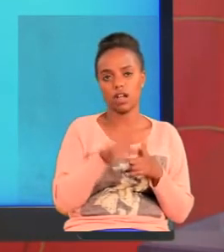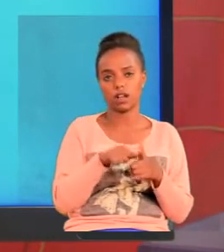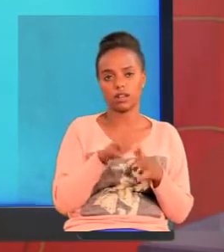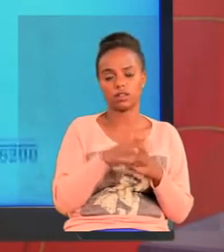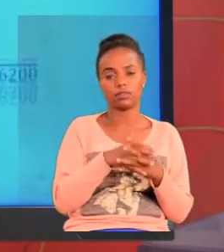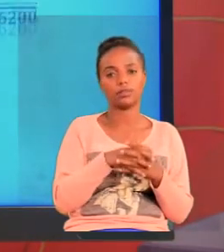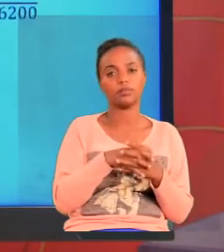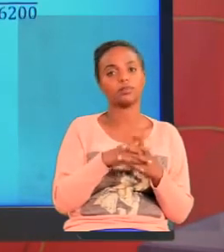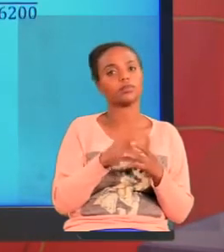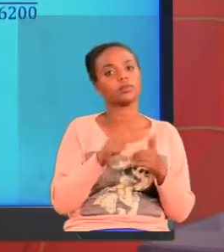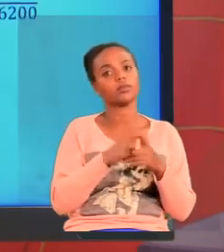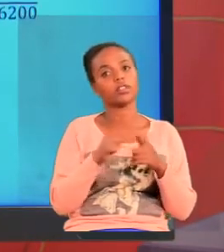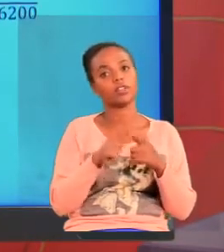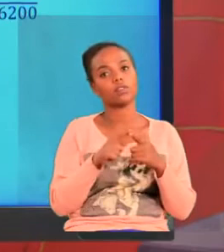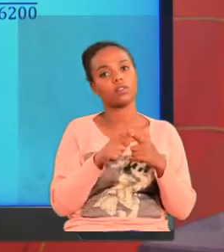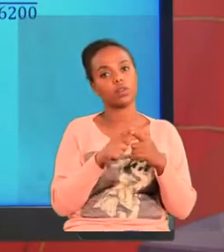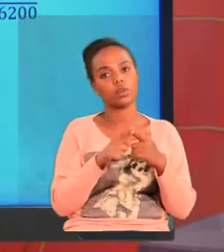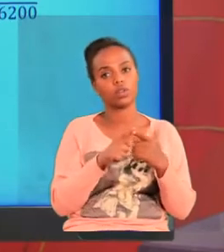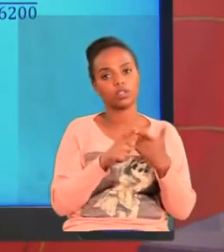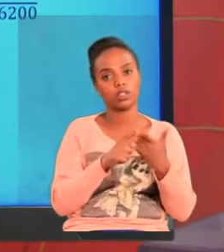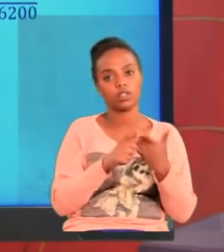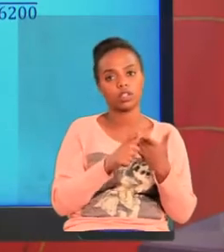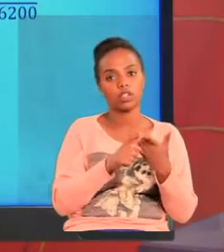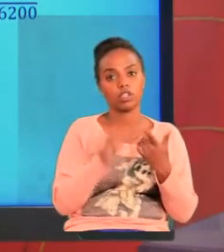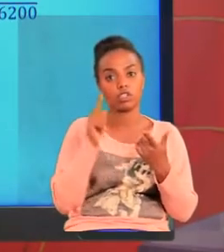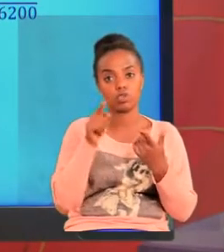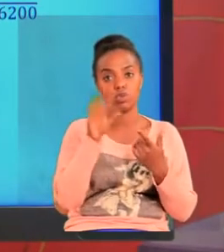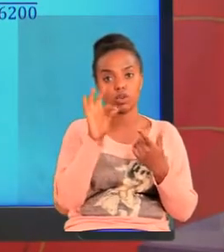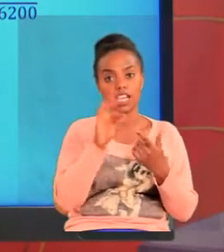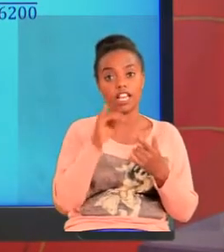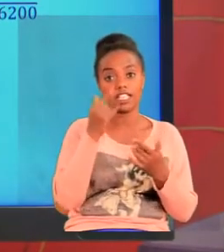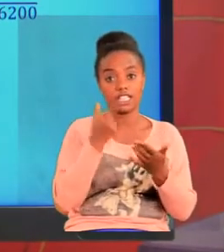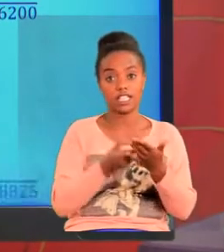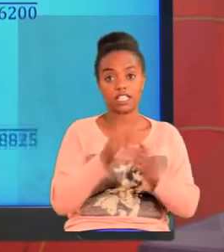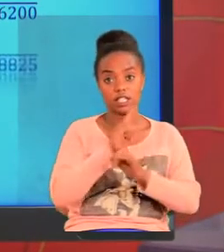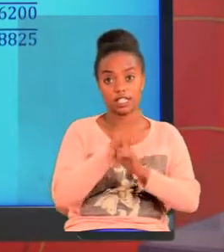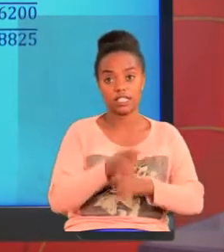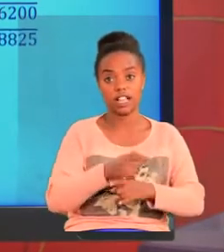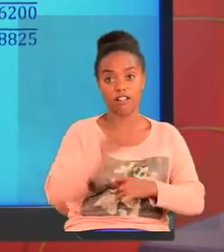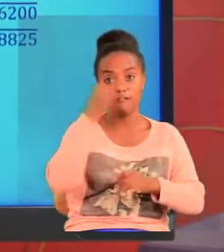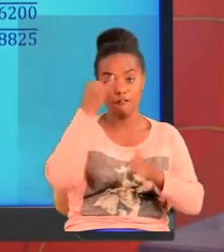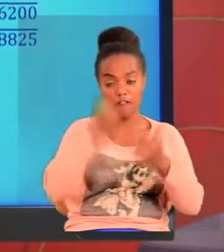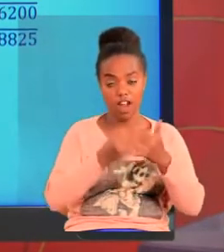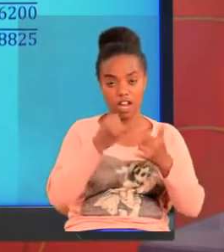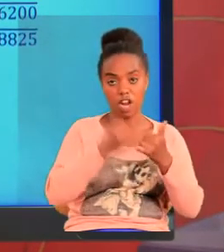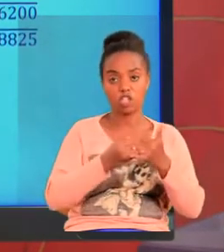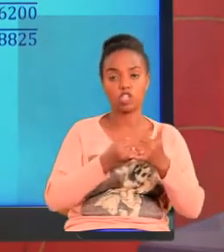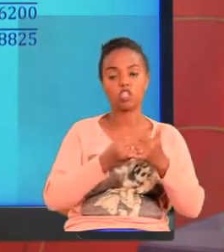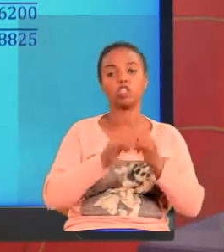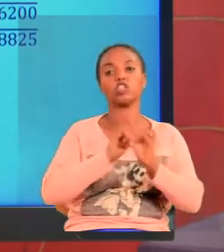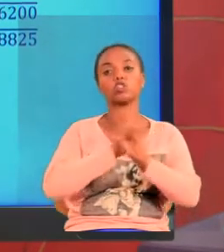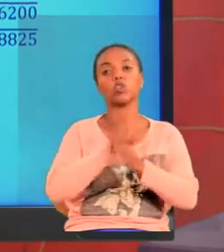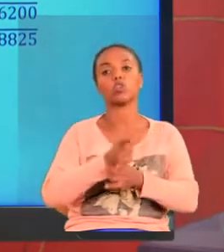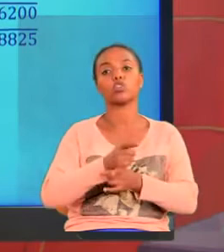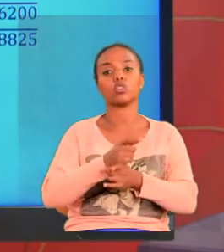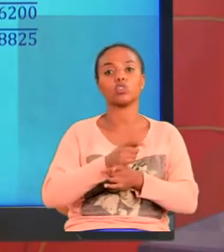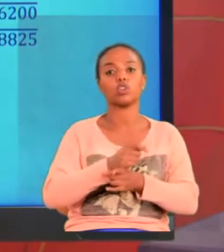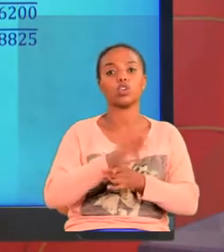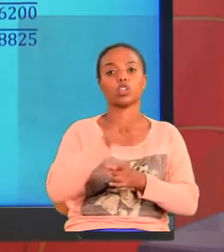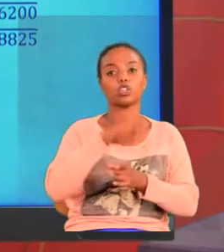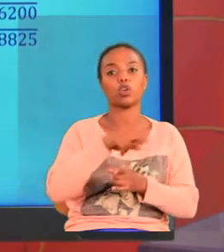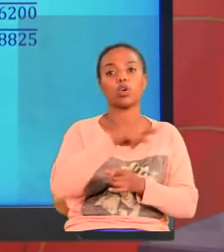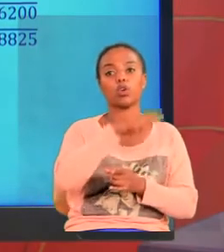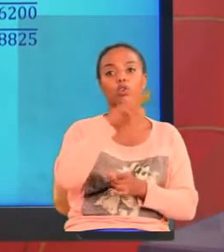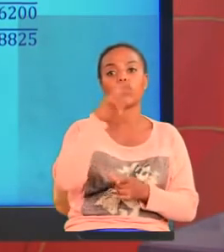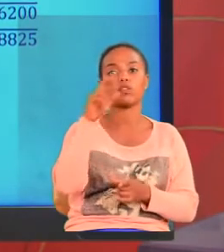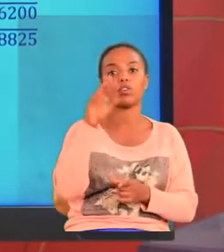Therefore, this will be, you get this result, and finally the solution set will be, it is the square root